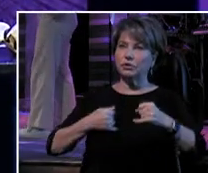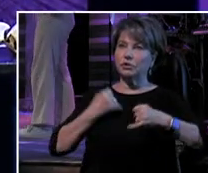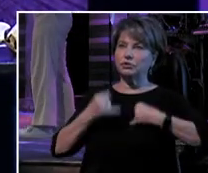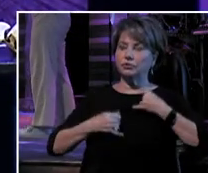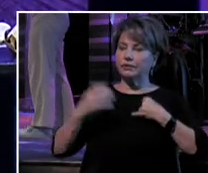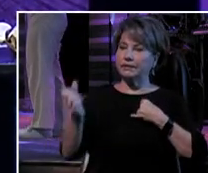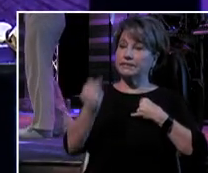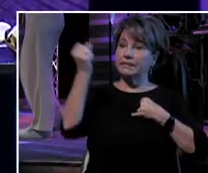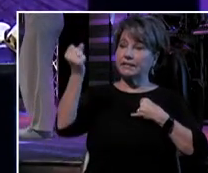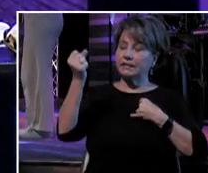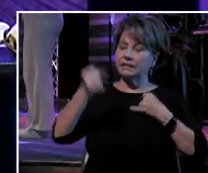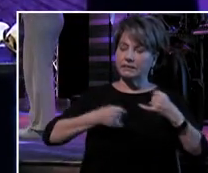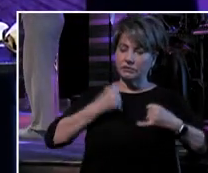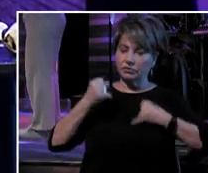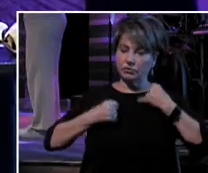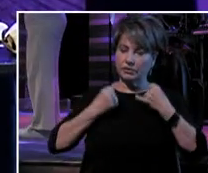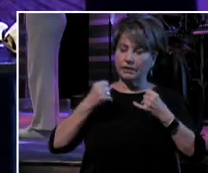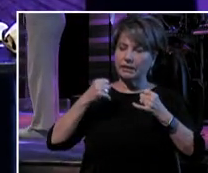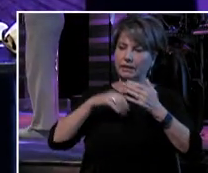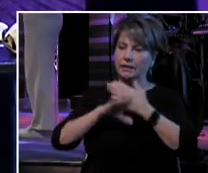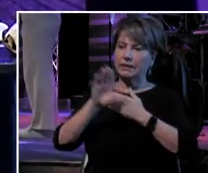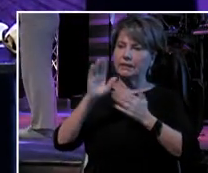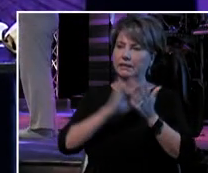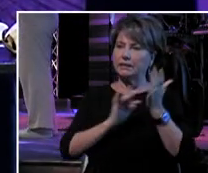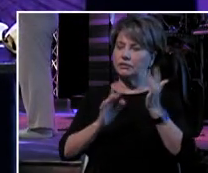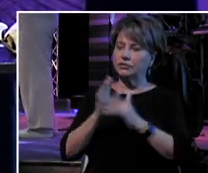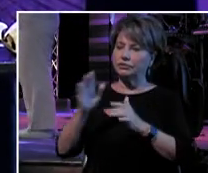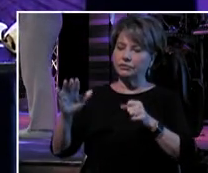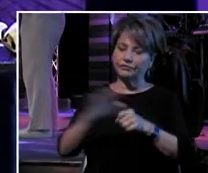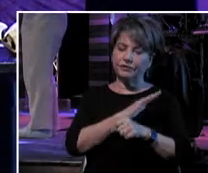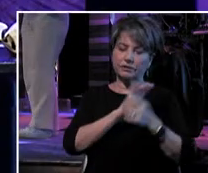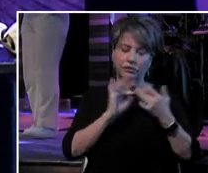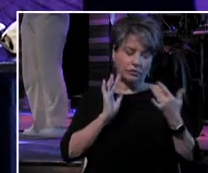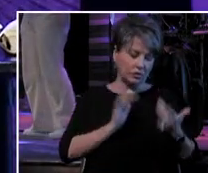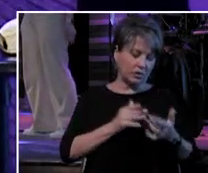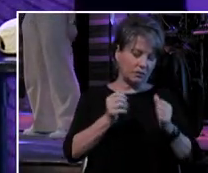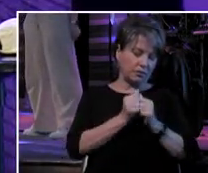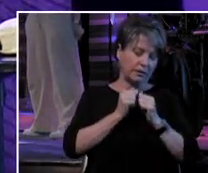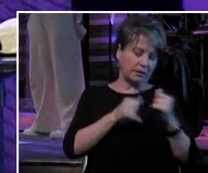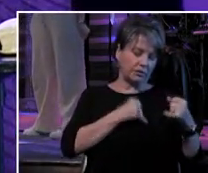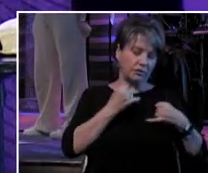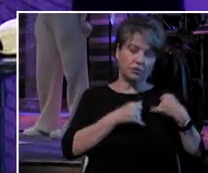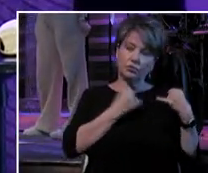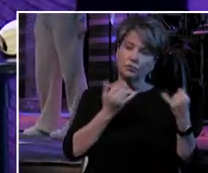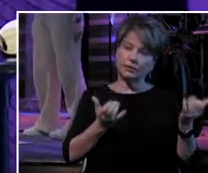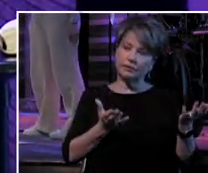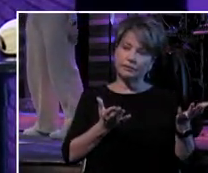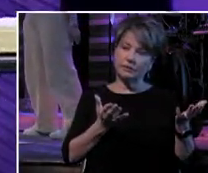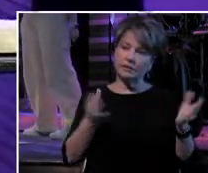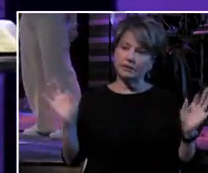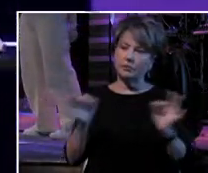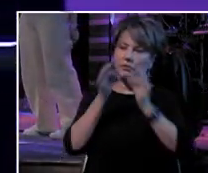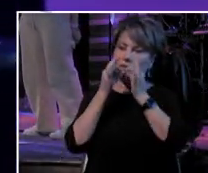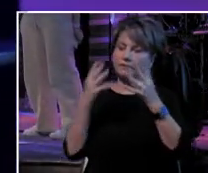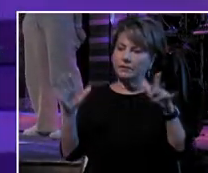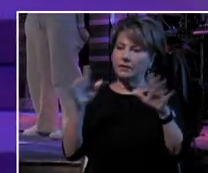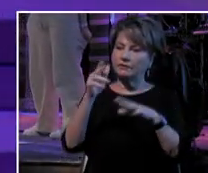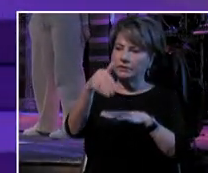take your joy in Jesus. Allow him to fill your heart with joy. And then we'll take these together after the song.